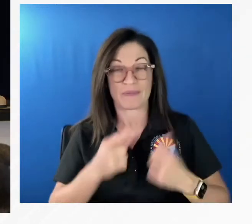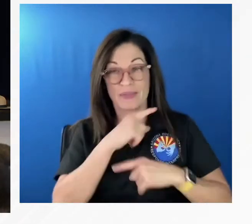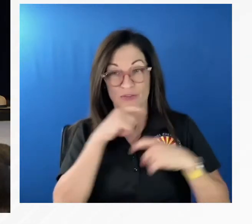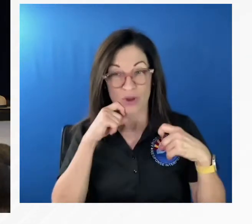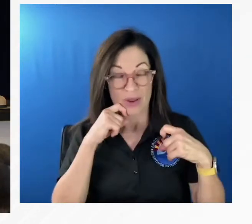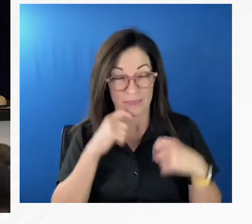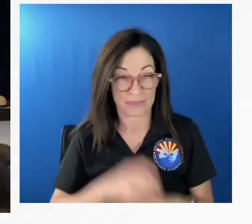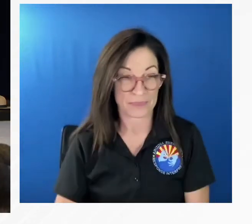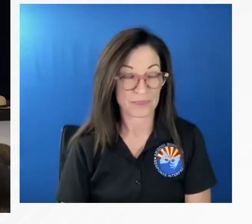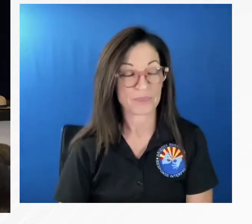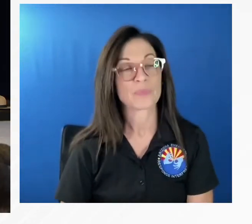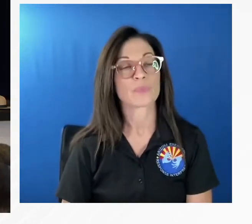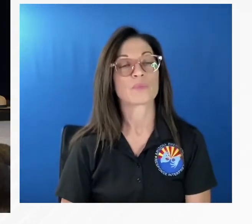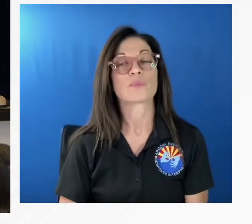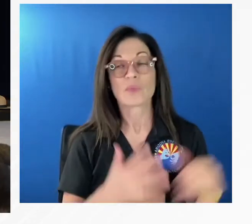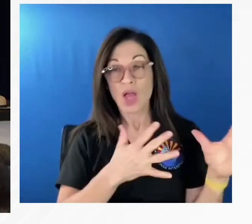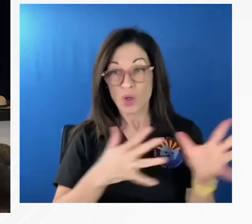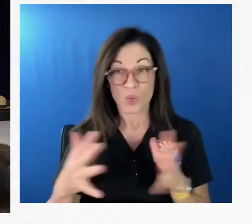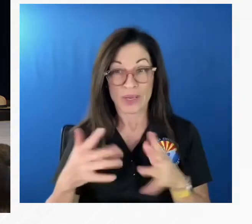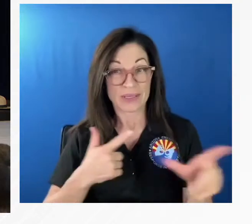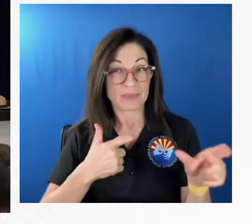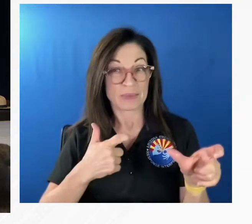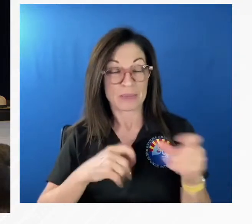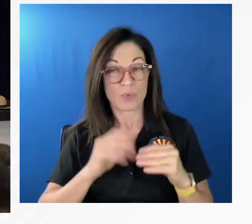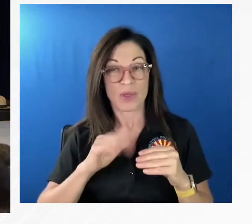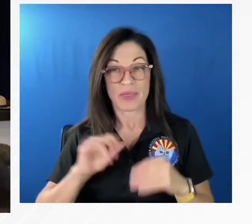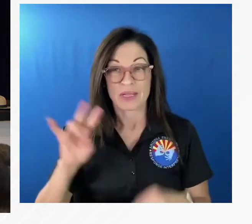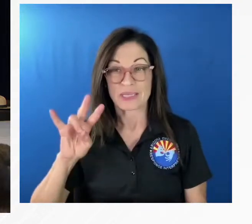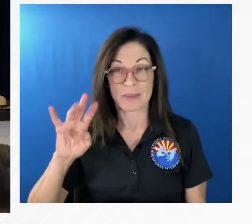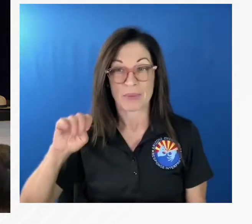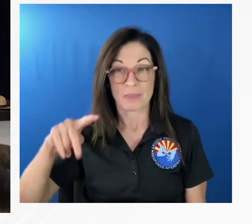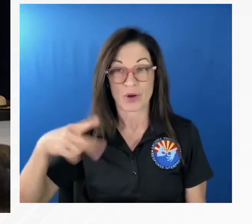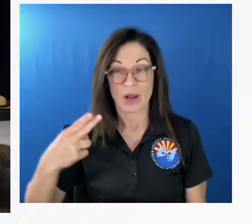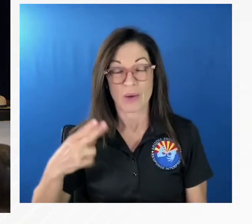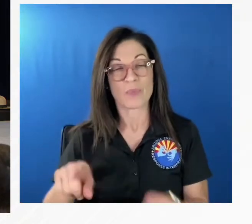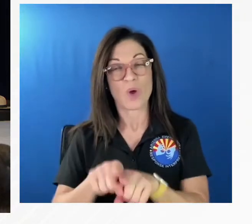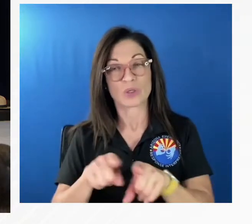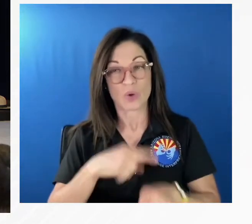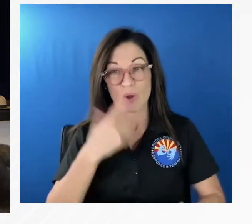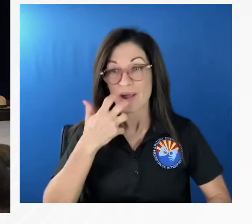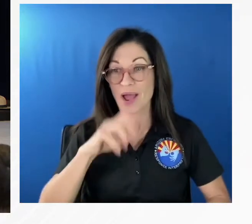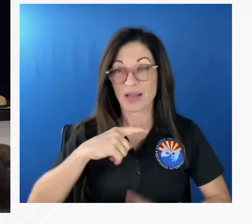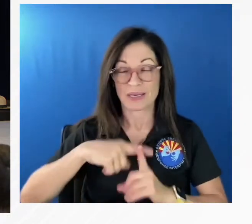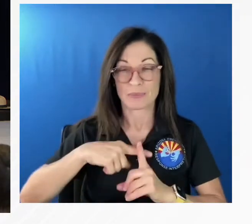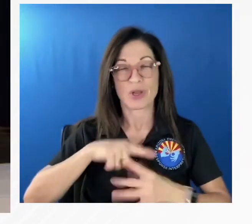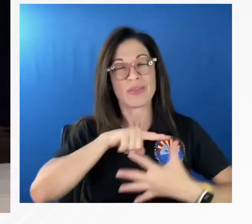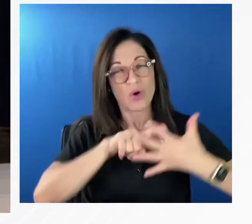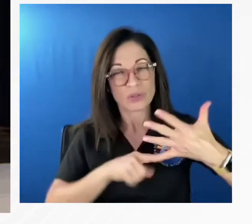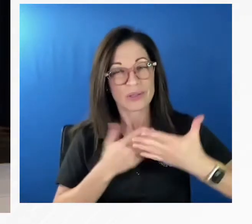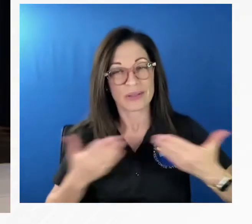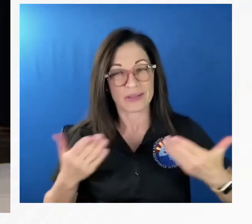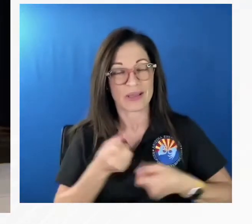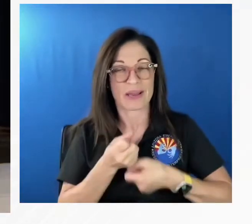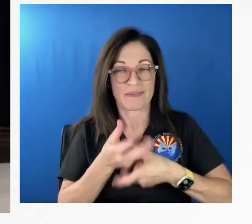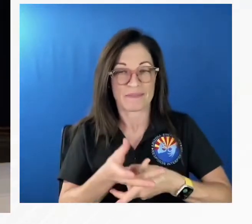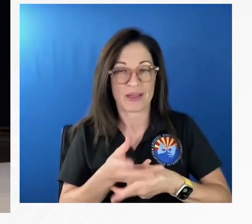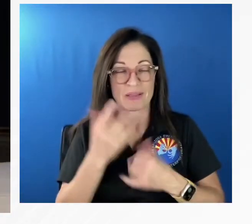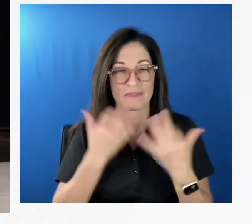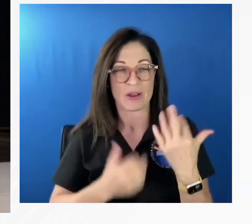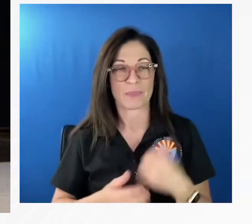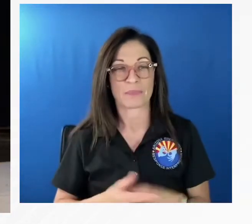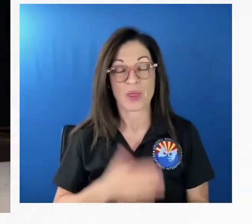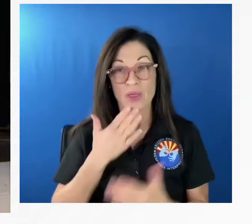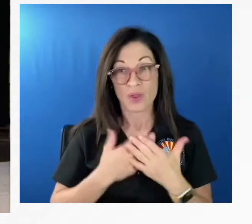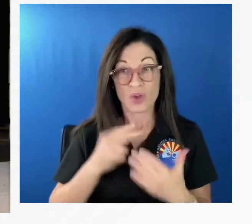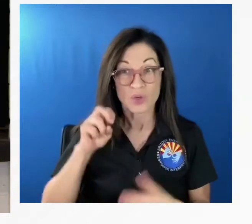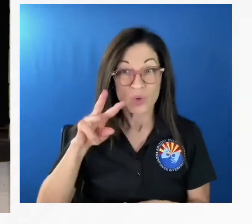Wind speeds greater than 7 miles per hour, and hot temperatures. So the good news is today was